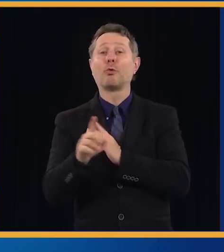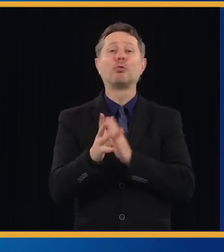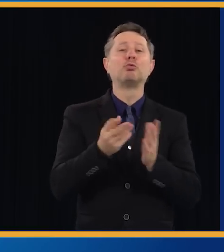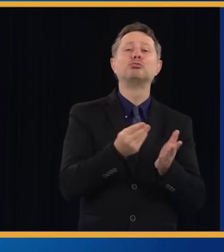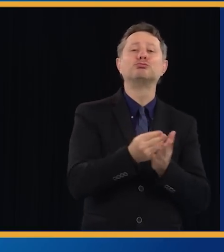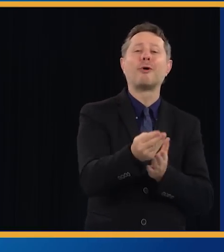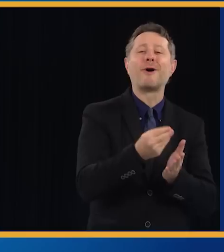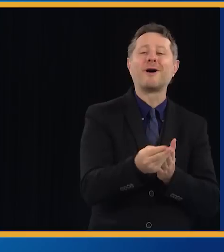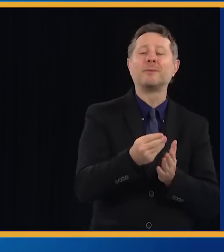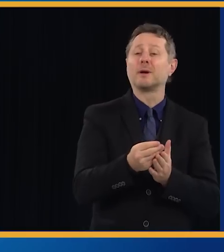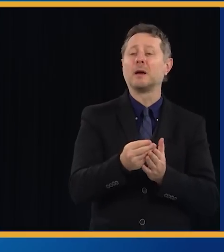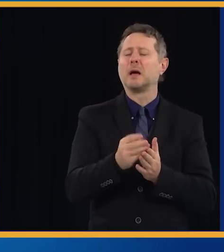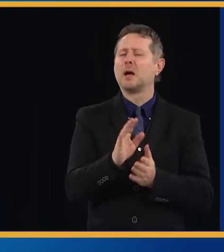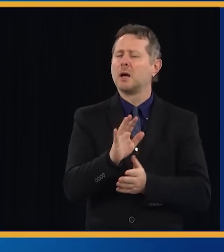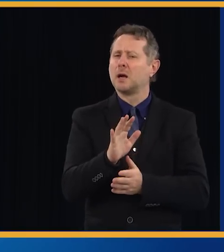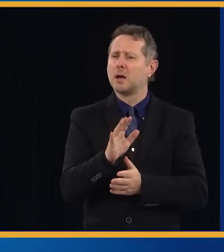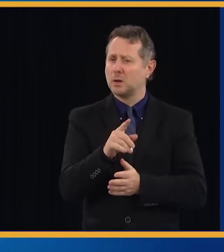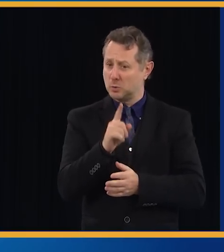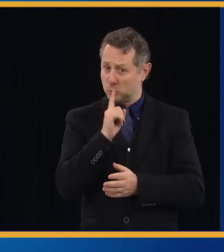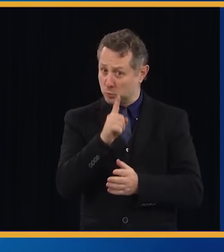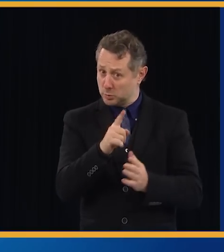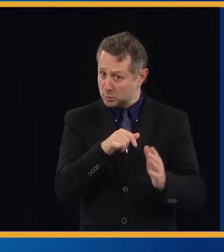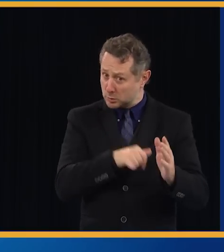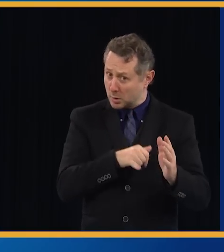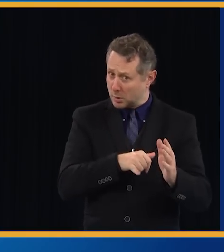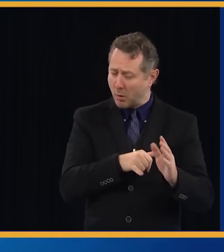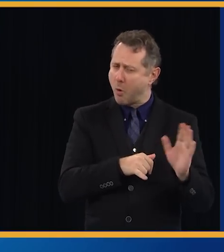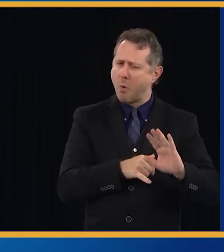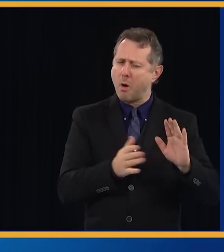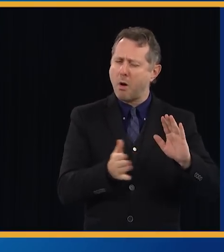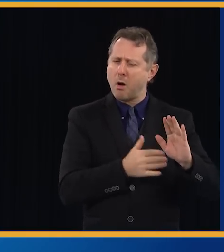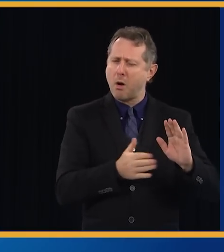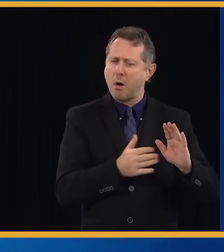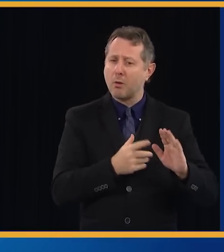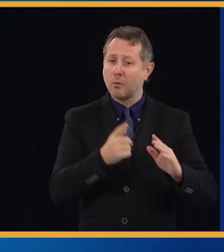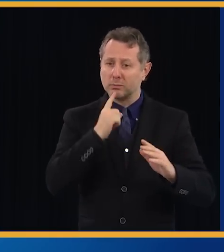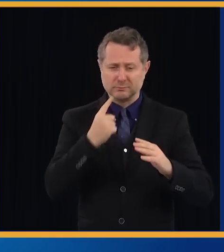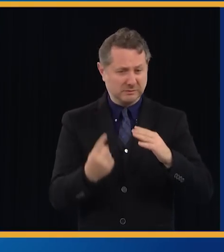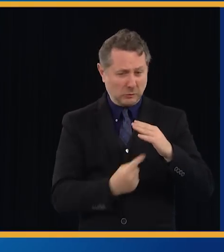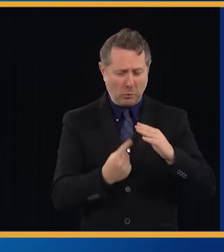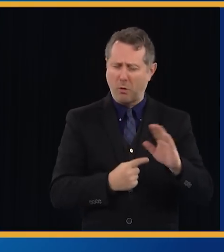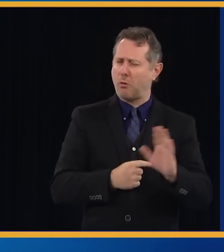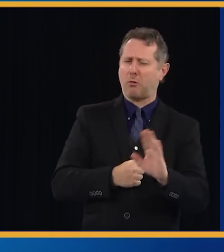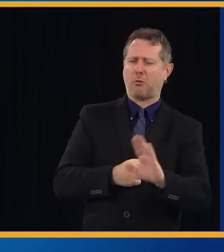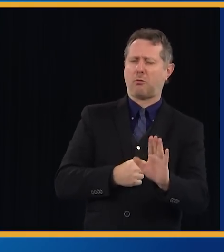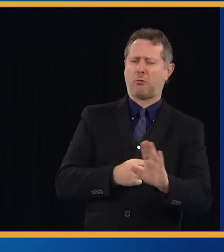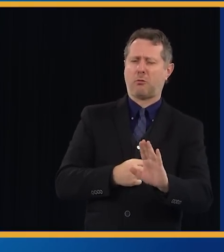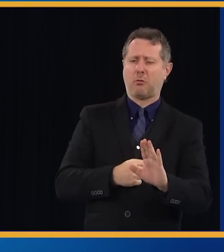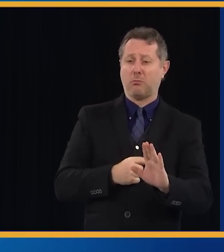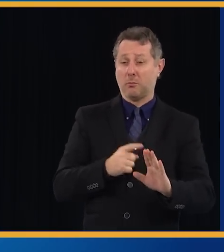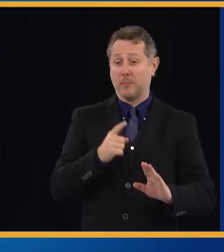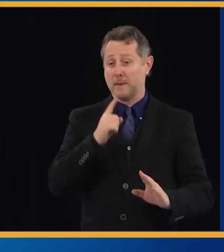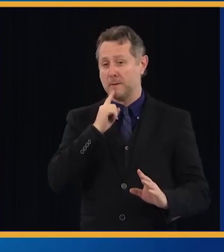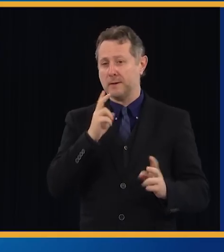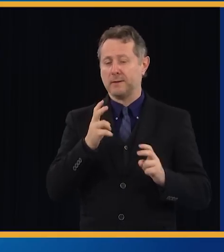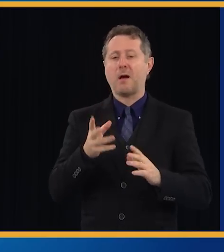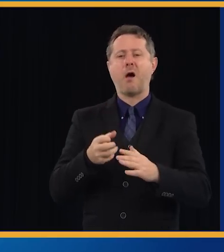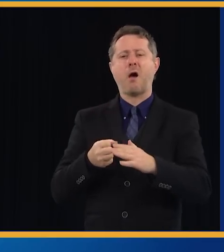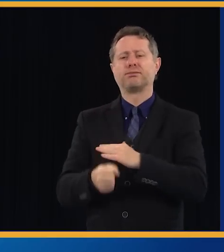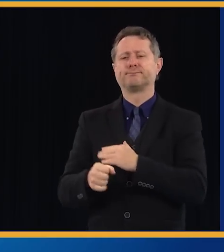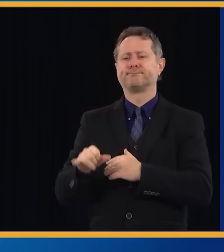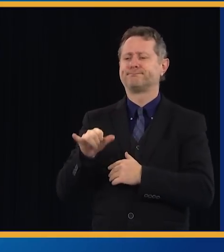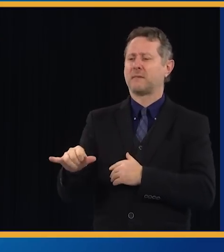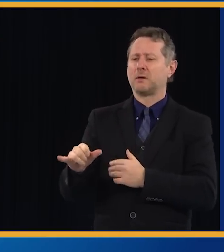people who were in their home. They are not people who were isolated. They're not people who were quarantined, who you